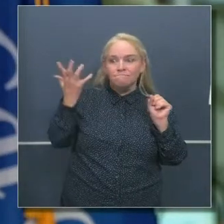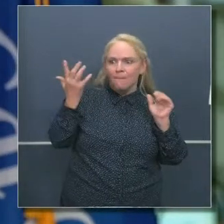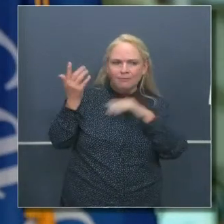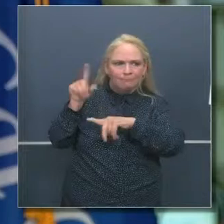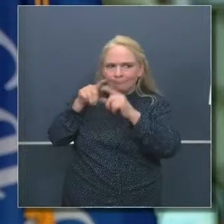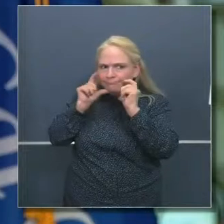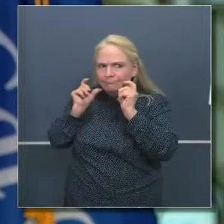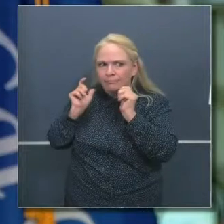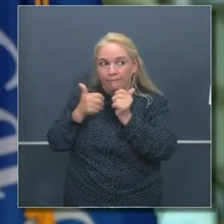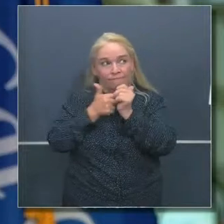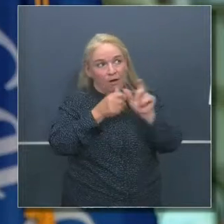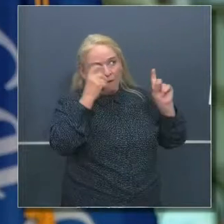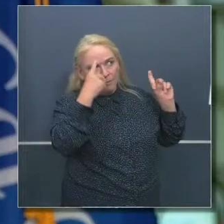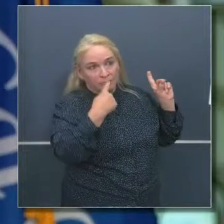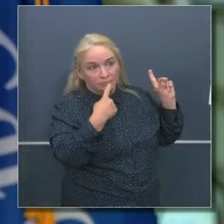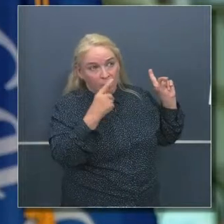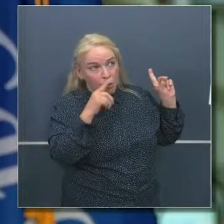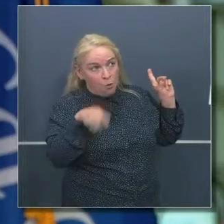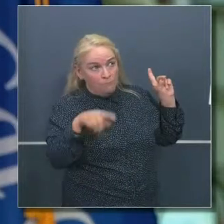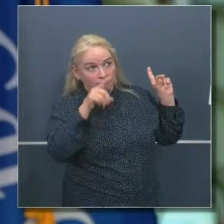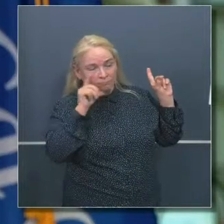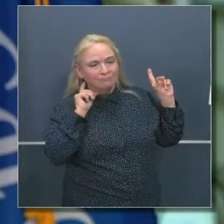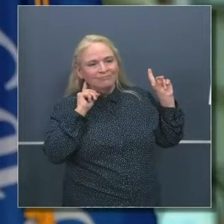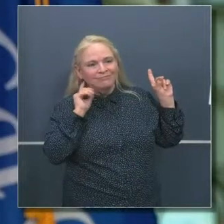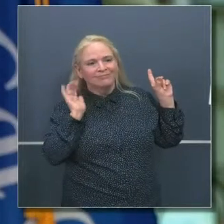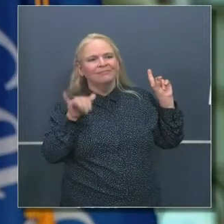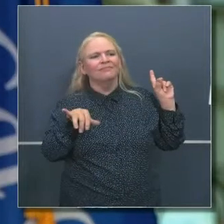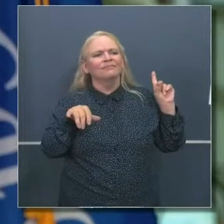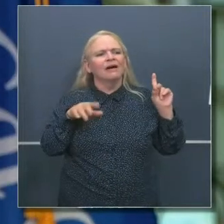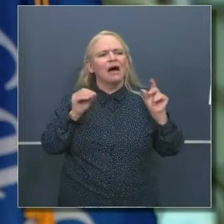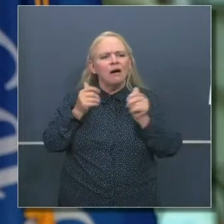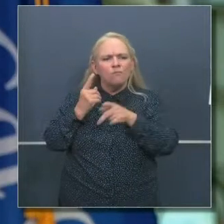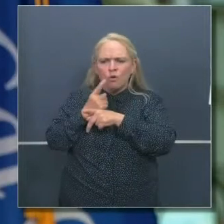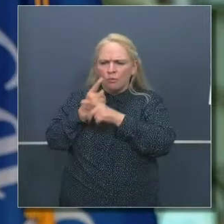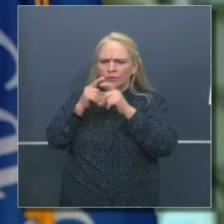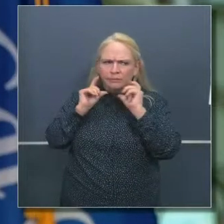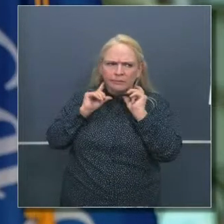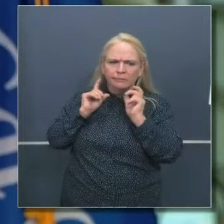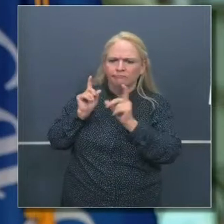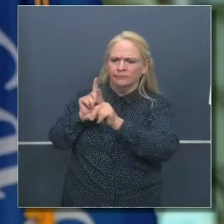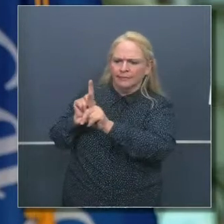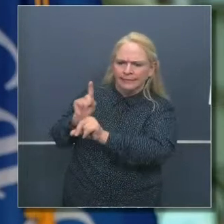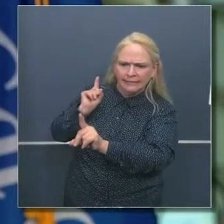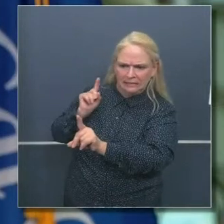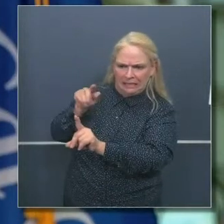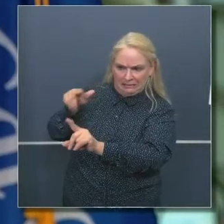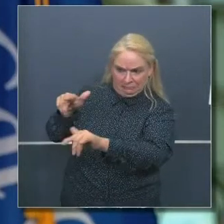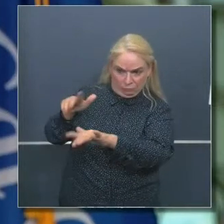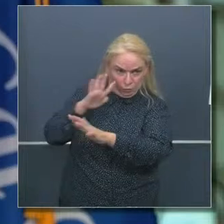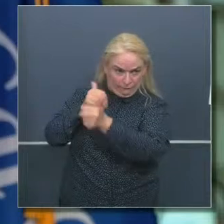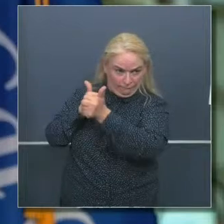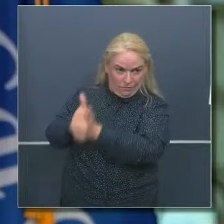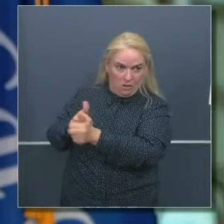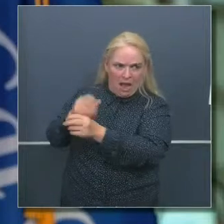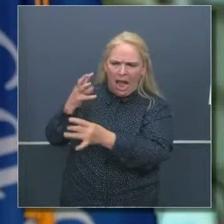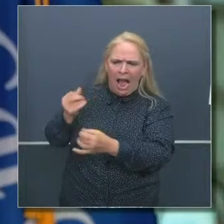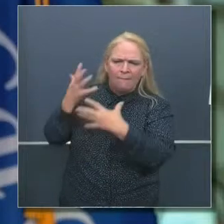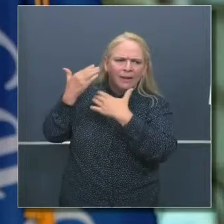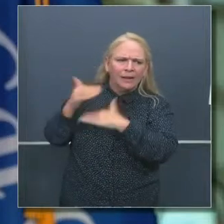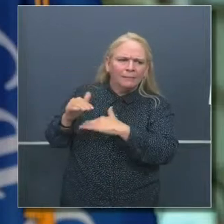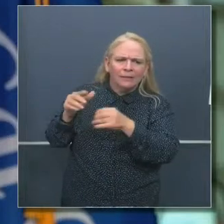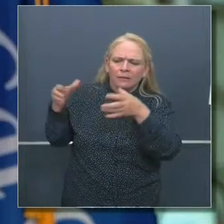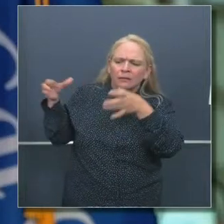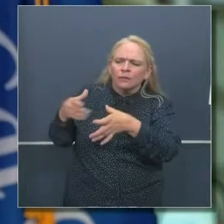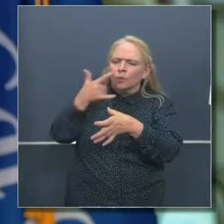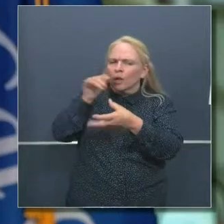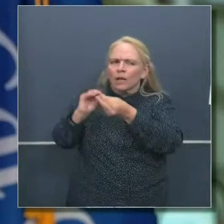the directives that we want for appropriate social distancing and limiting folks to come together while still